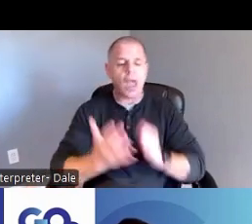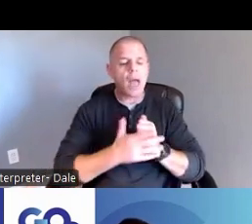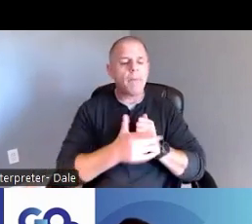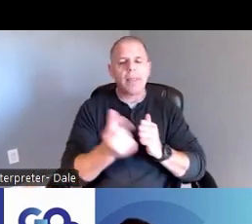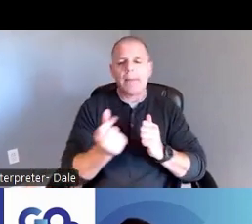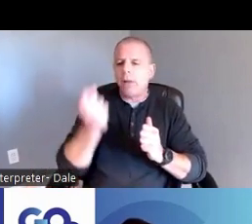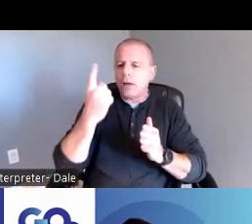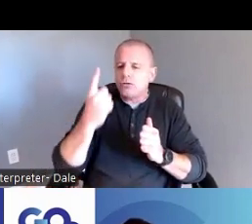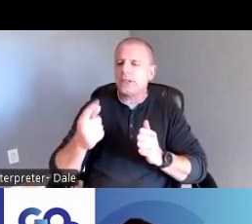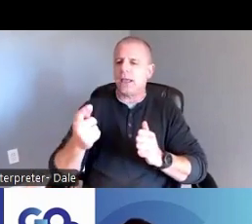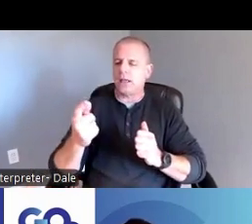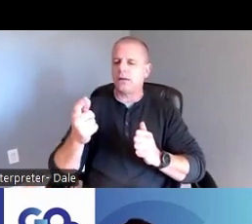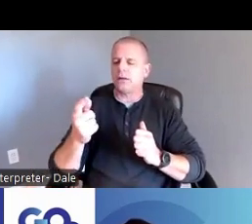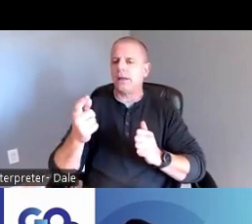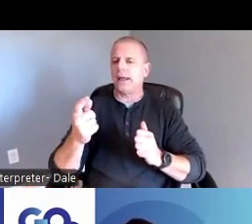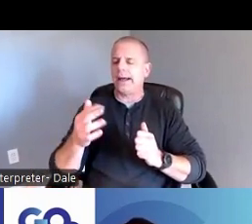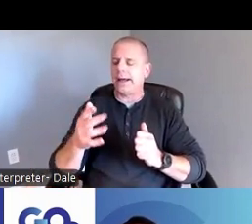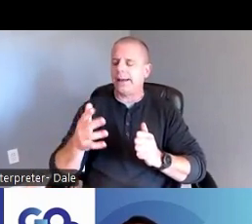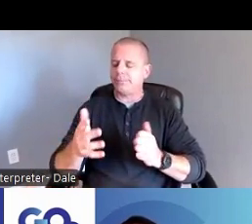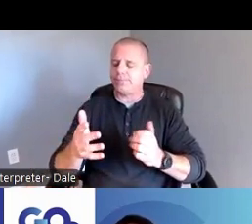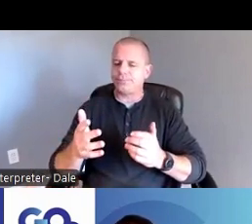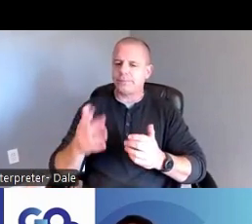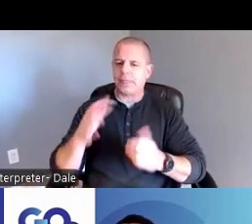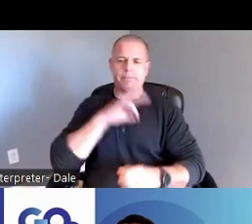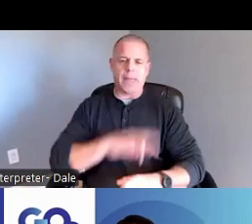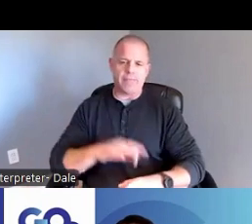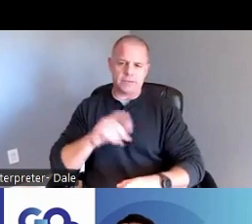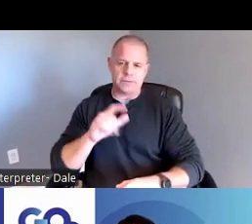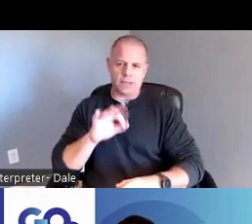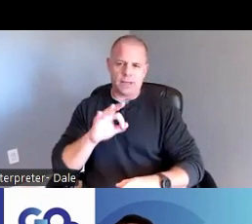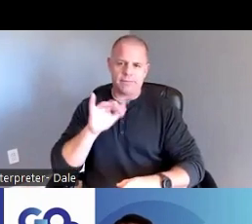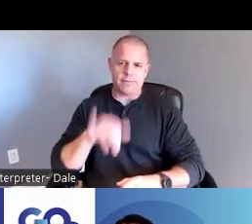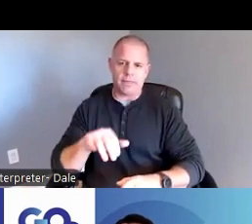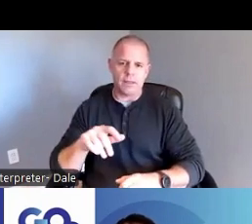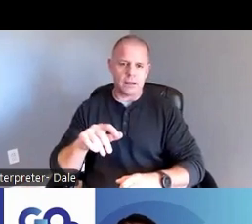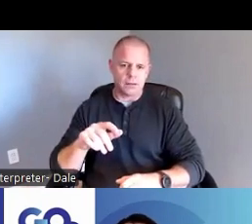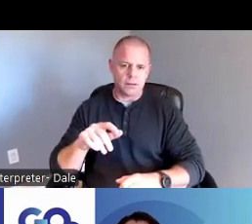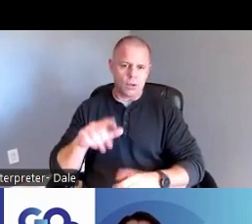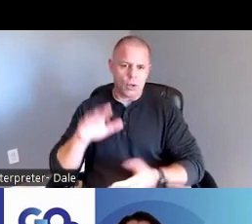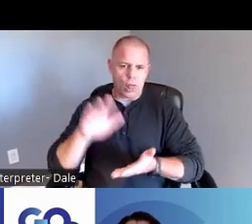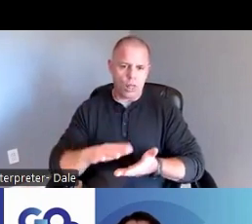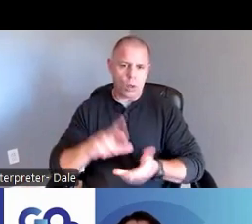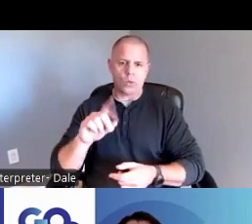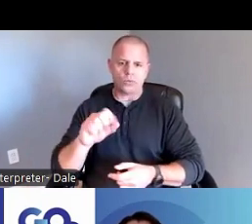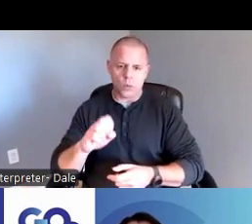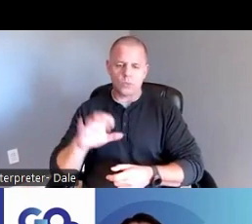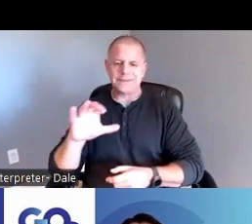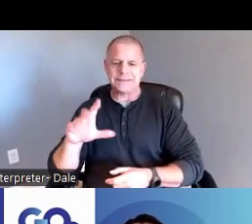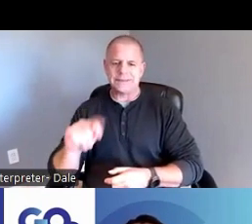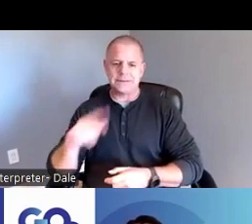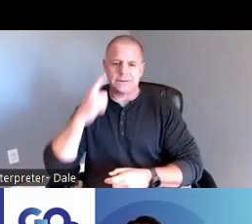help patients understand the benefits of low-dose CT for lung cancer screening.